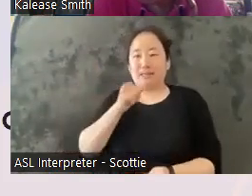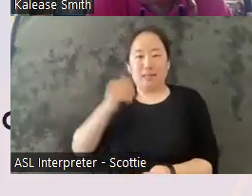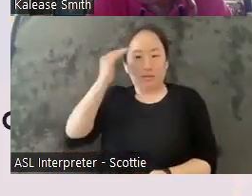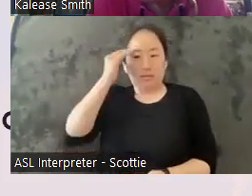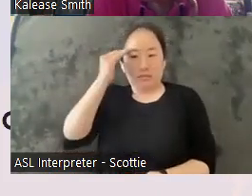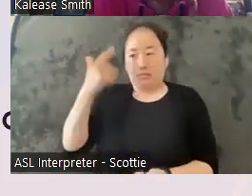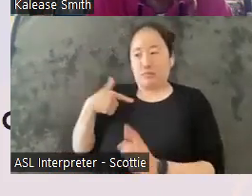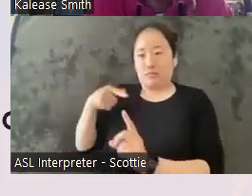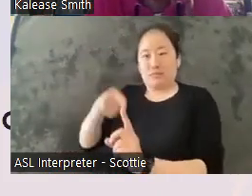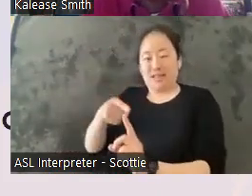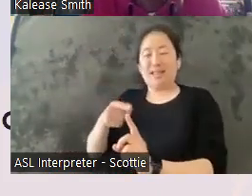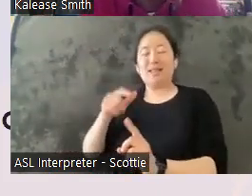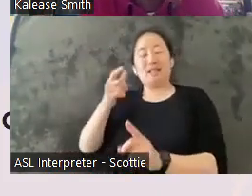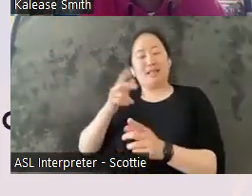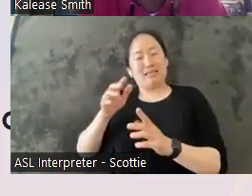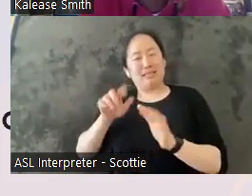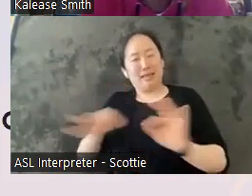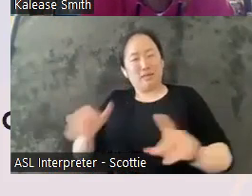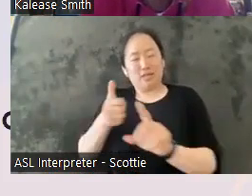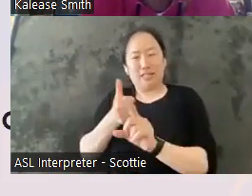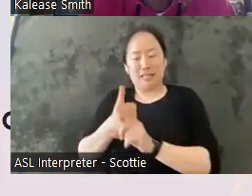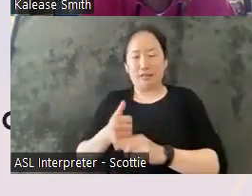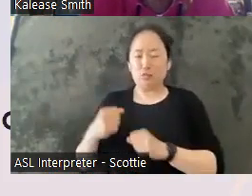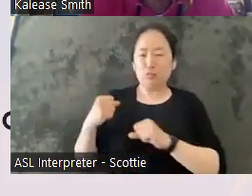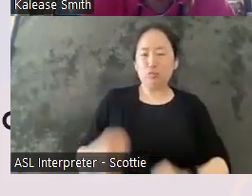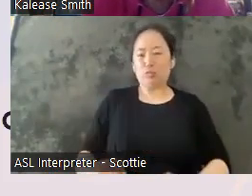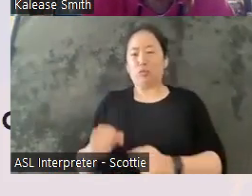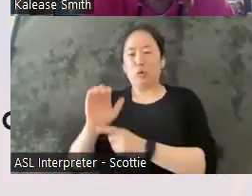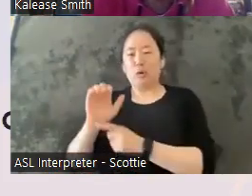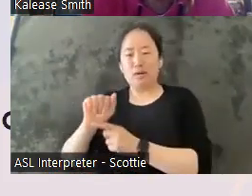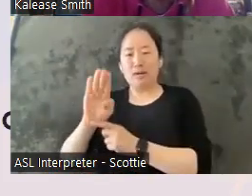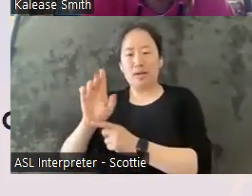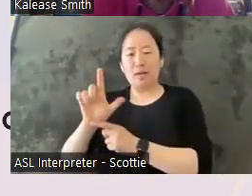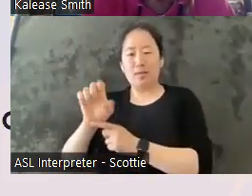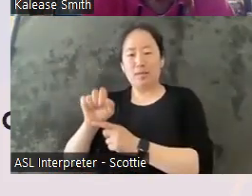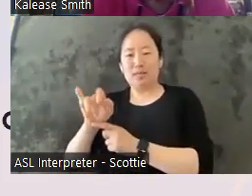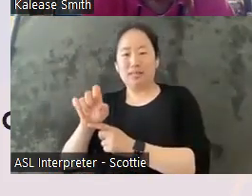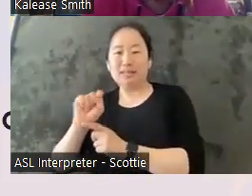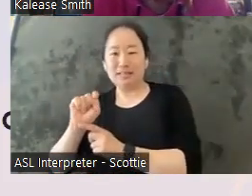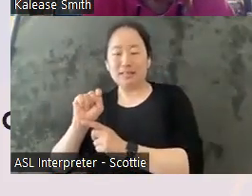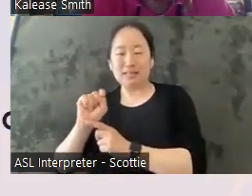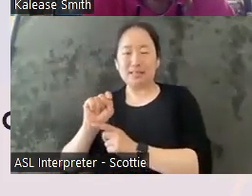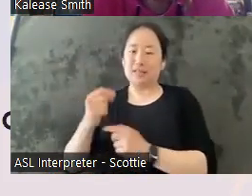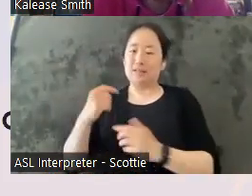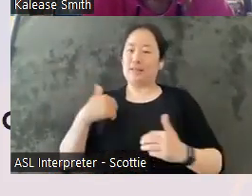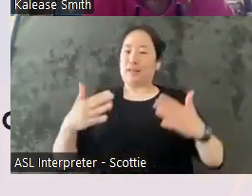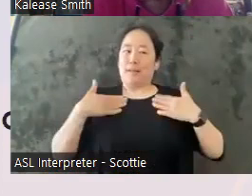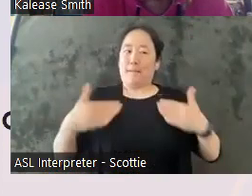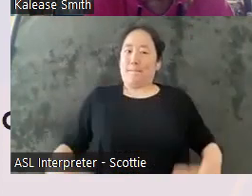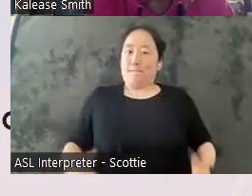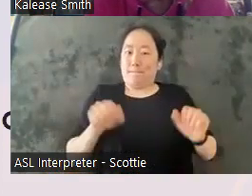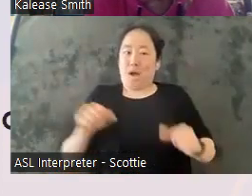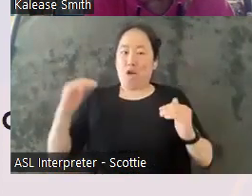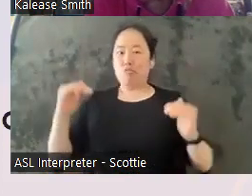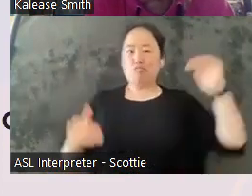okay, but I think obviously still having some internal ableist ideas and still doing some work. And